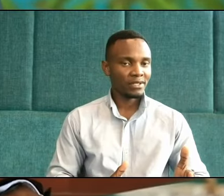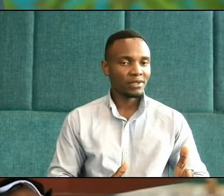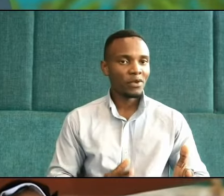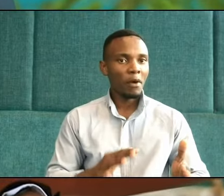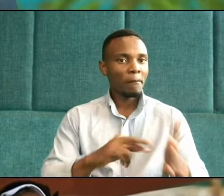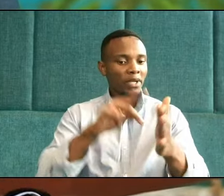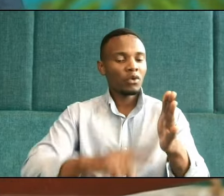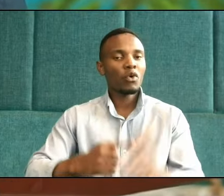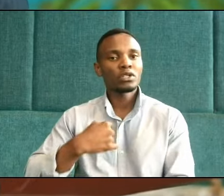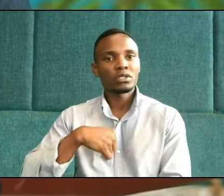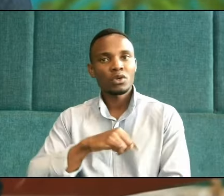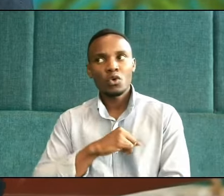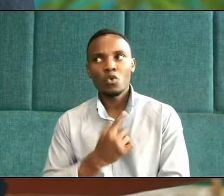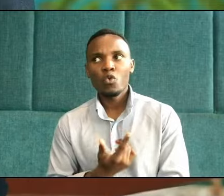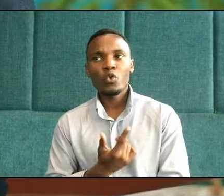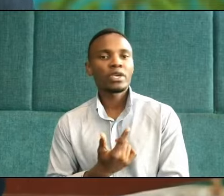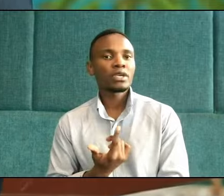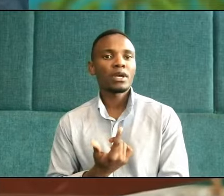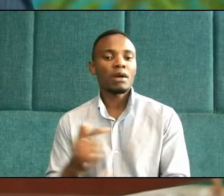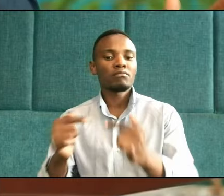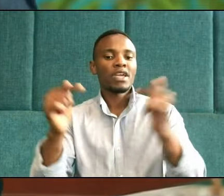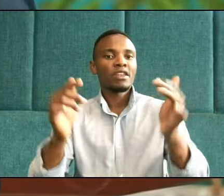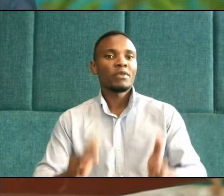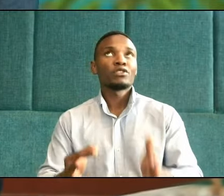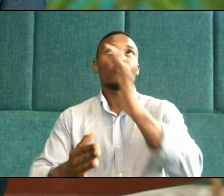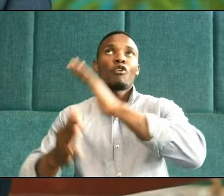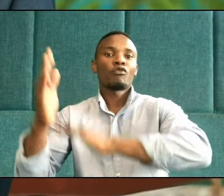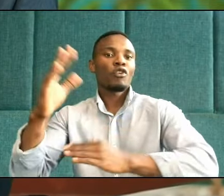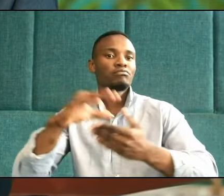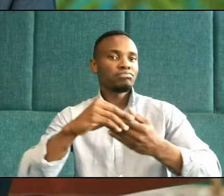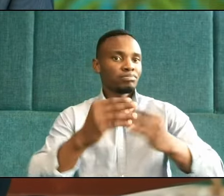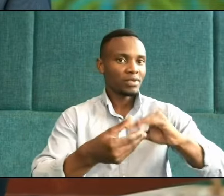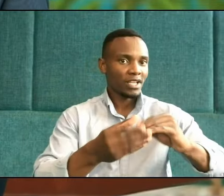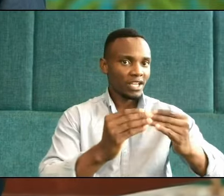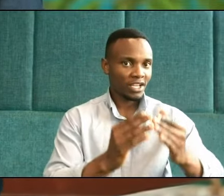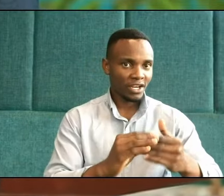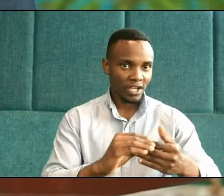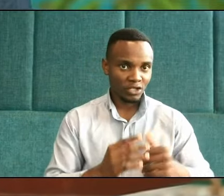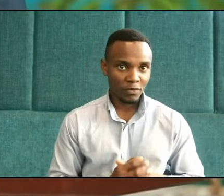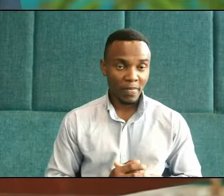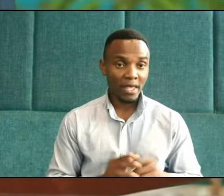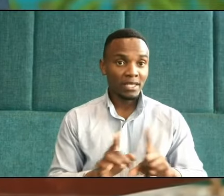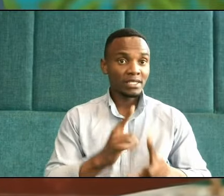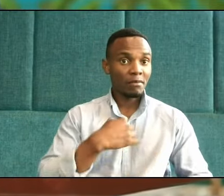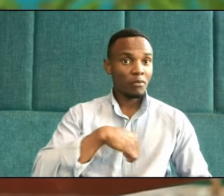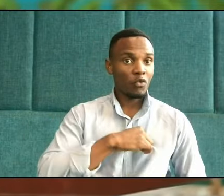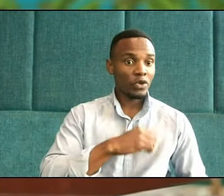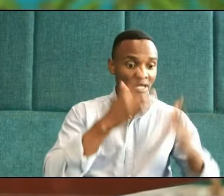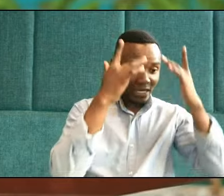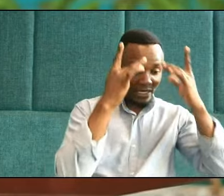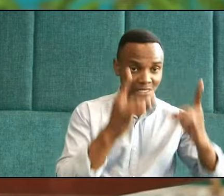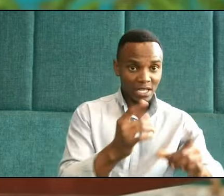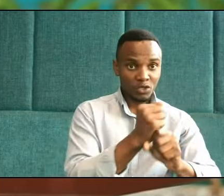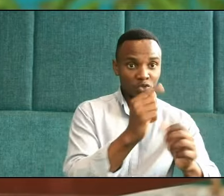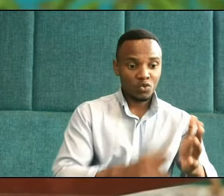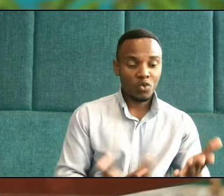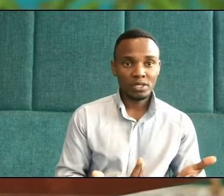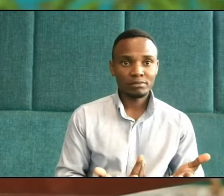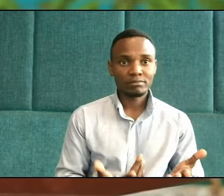God. We are enemies of God's creation, which has resulted in the destruction of